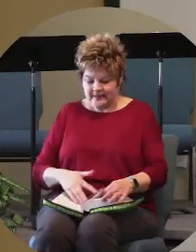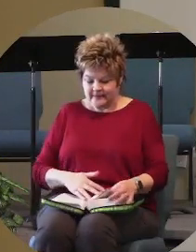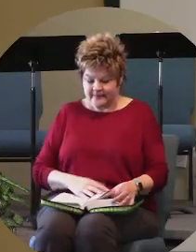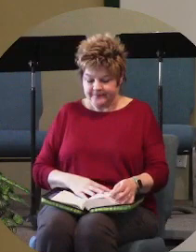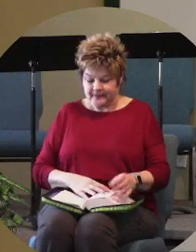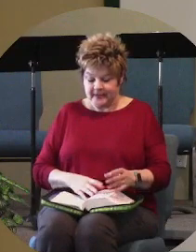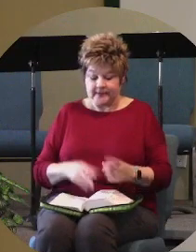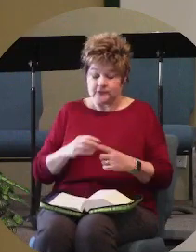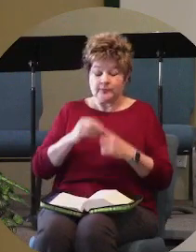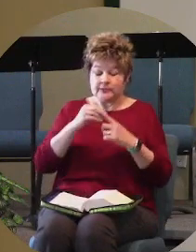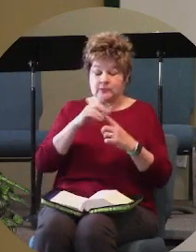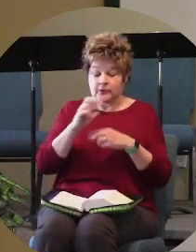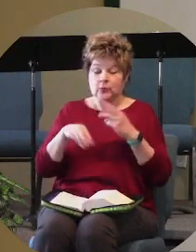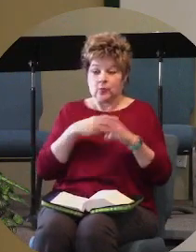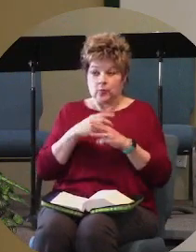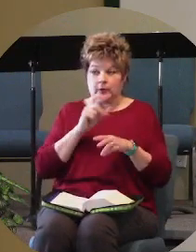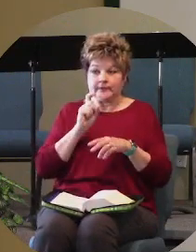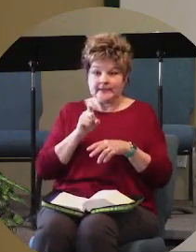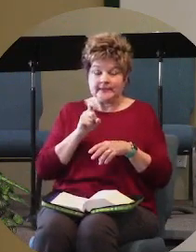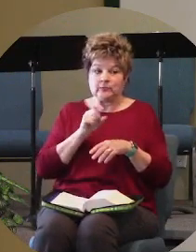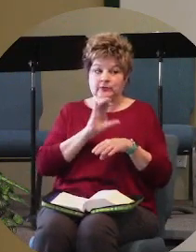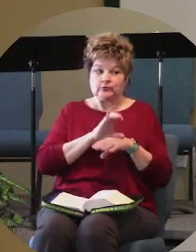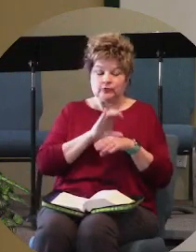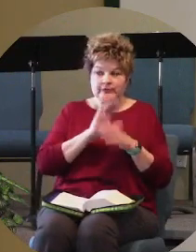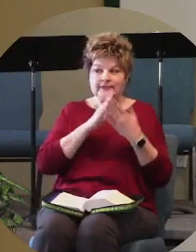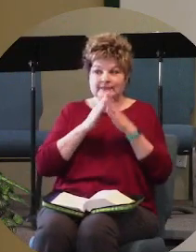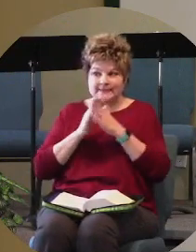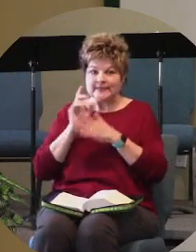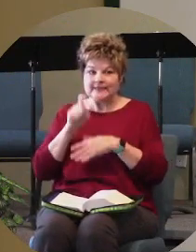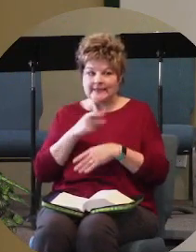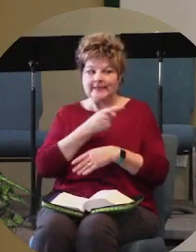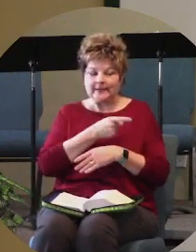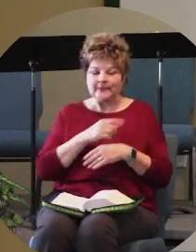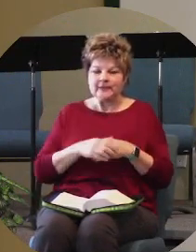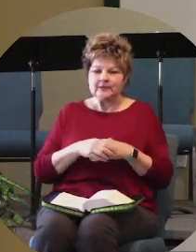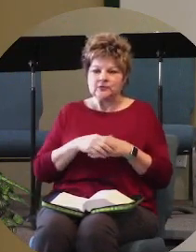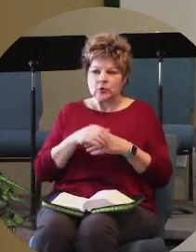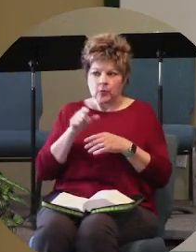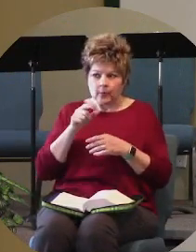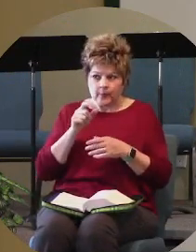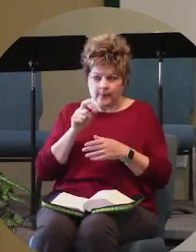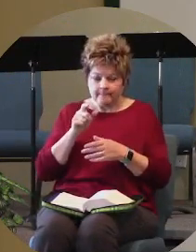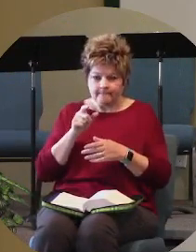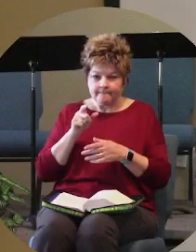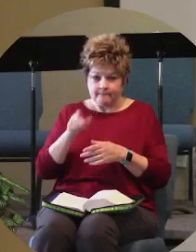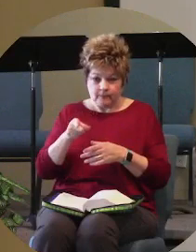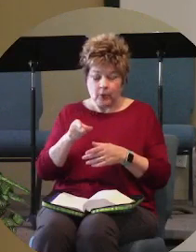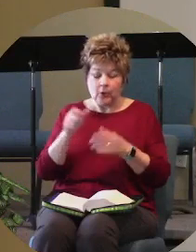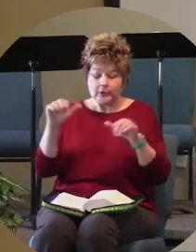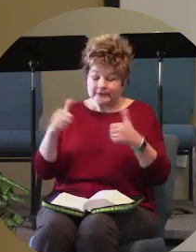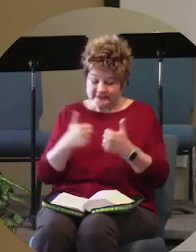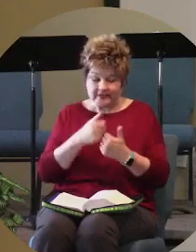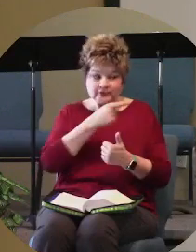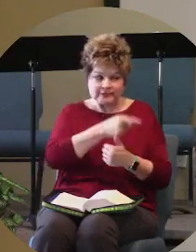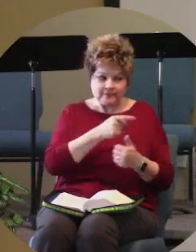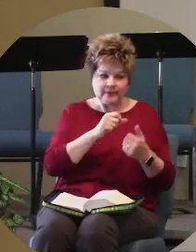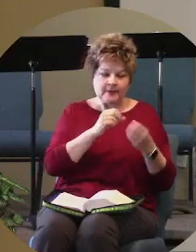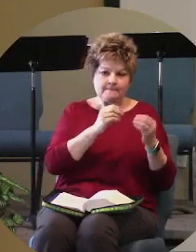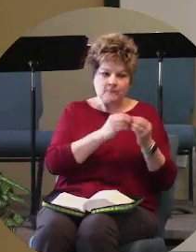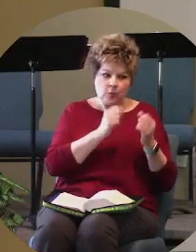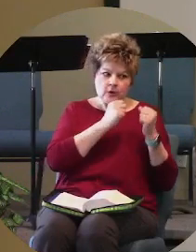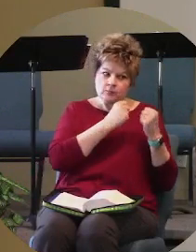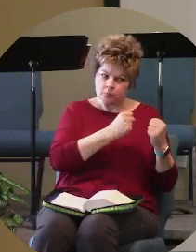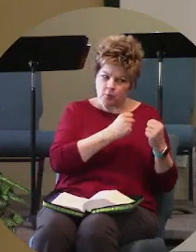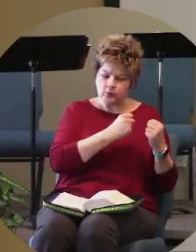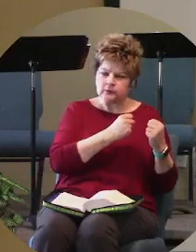world needs him to be, his congregation, his city needs him to be. And so Paul challenges him to be bolder and to be stronger,